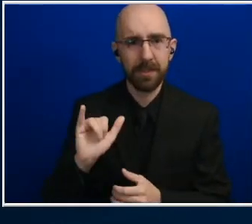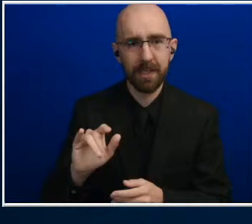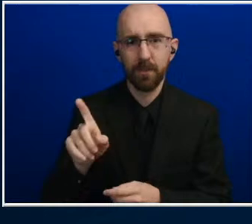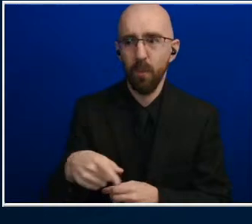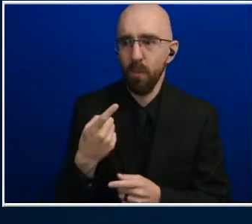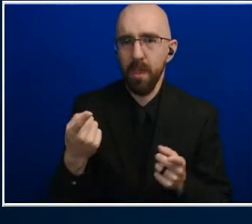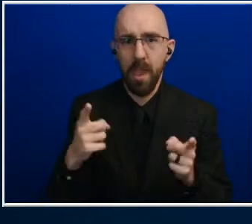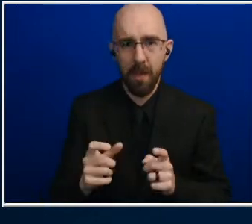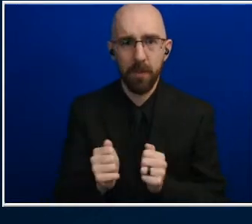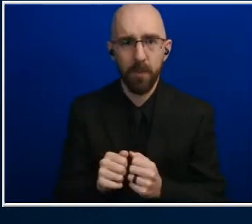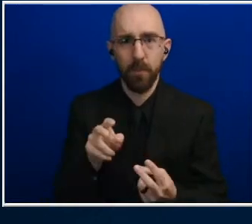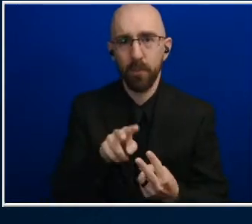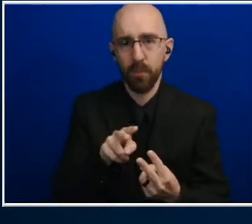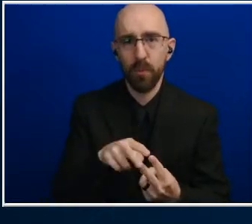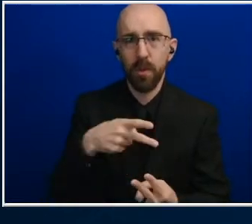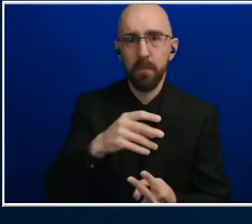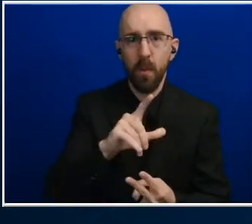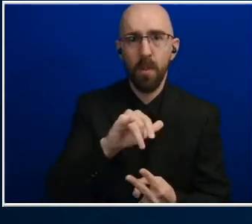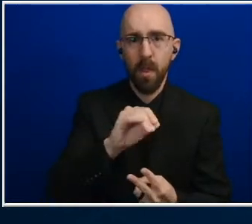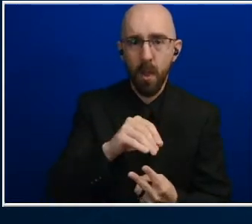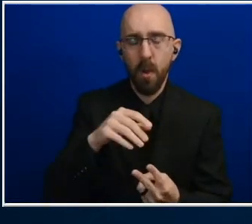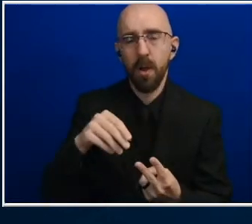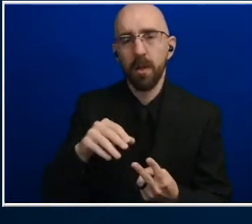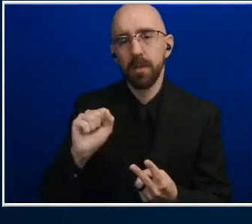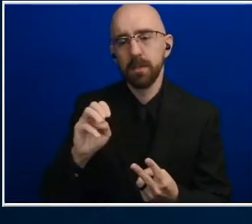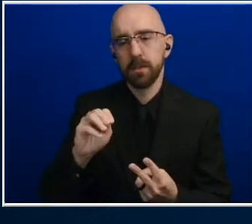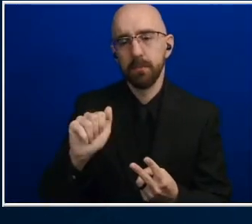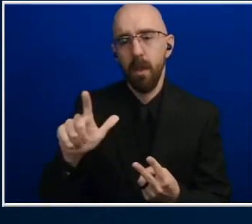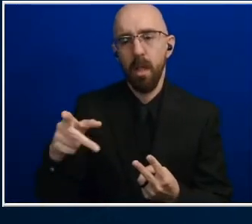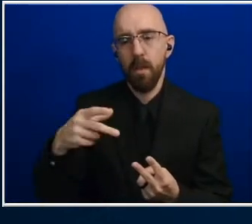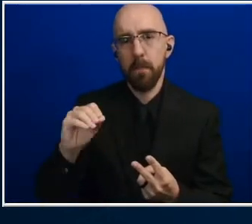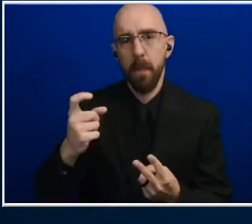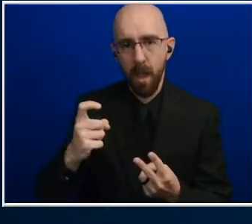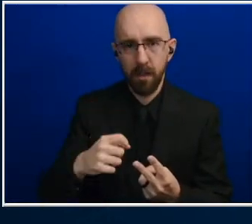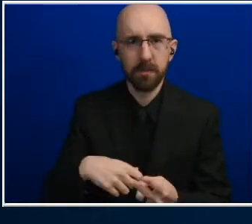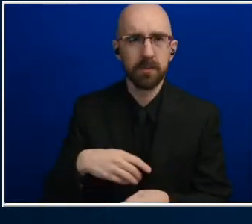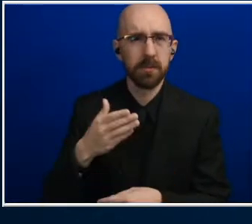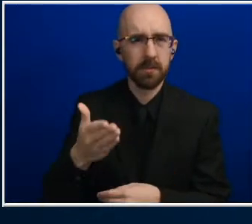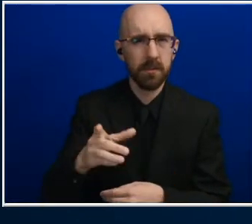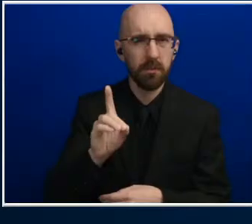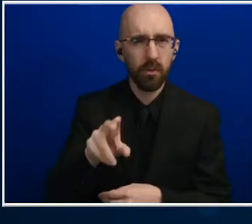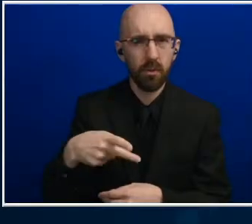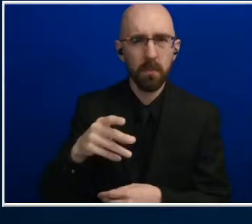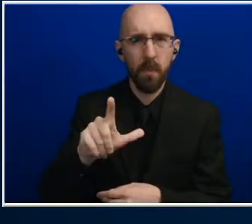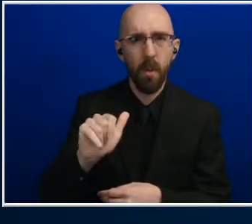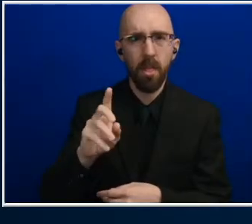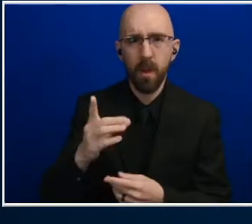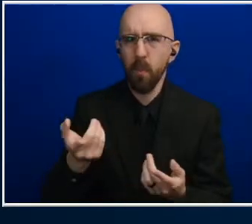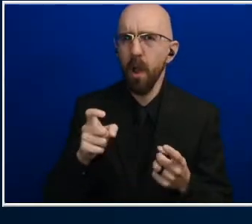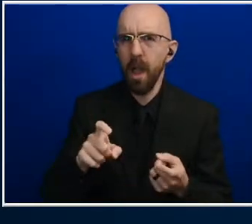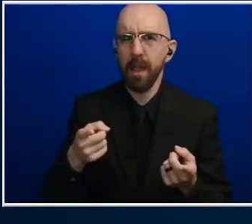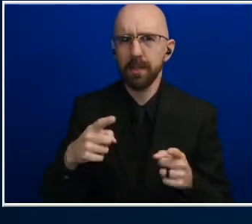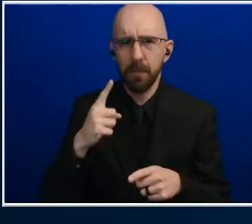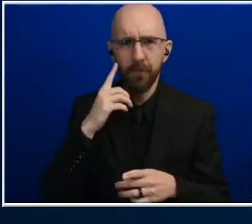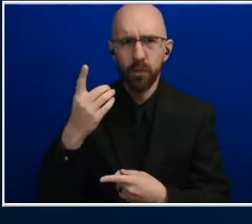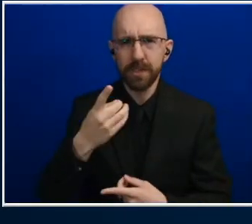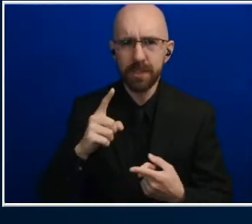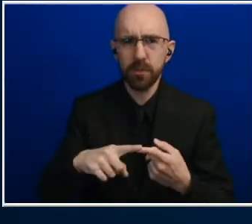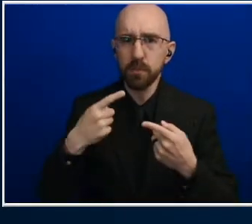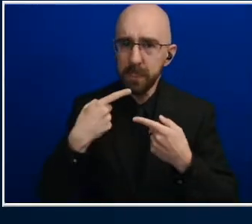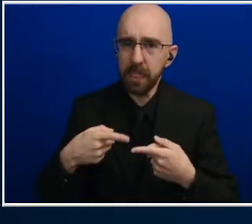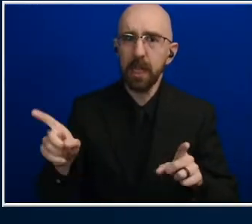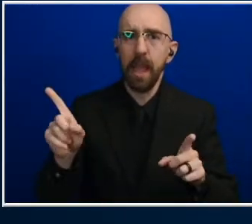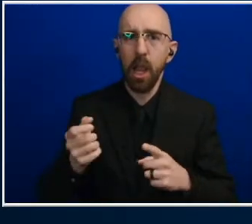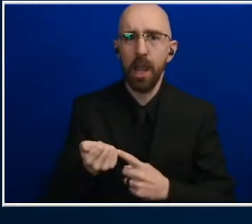diseases, polio and smallpox. Now, Dr. Poland, what has to happen in order for a disease to be declared